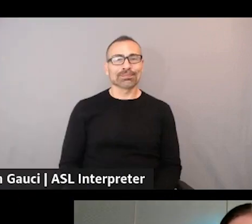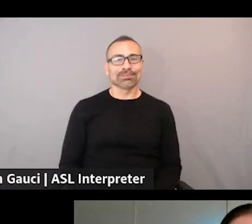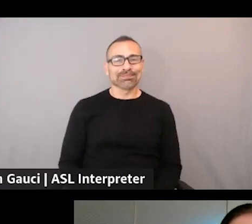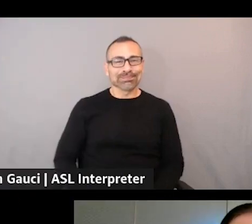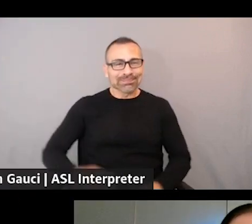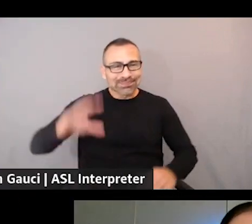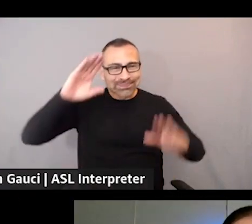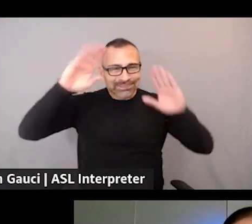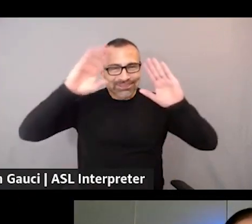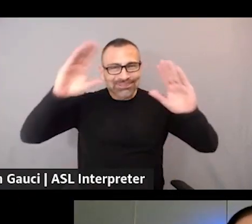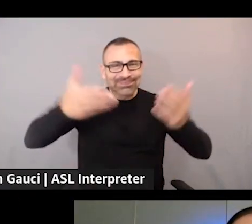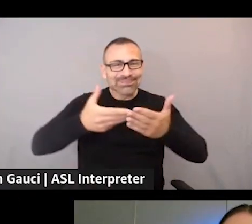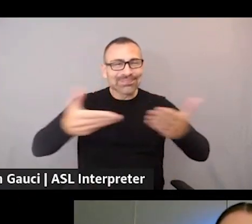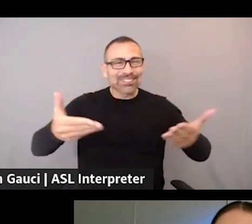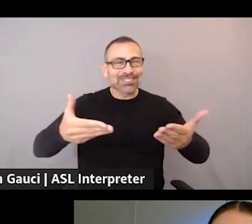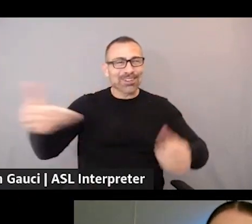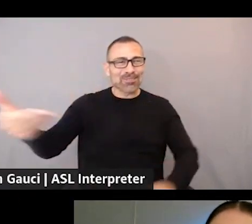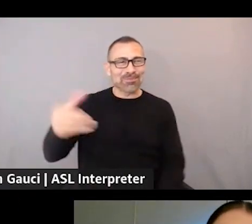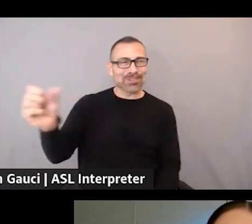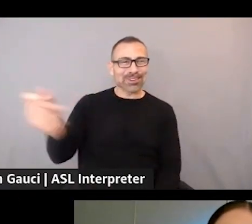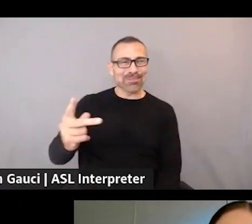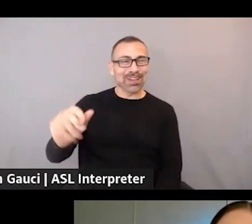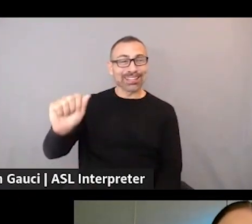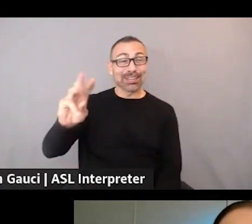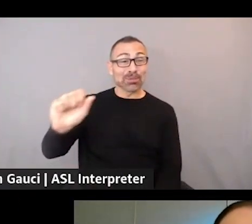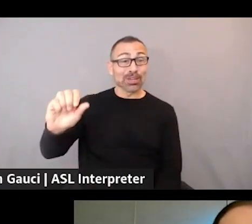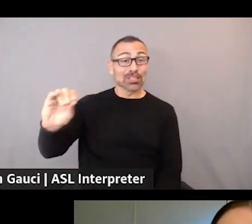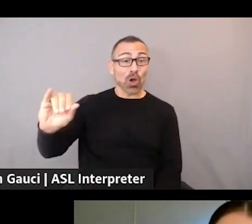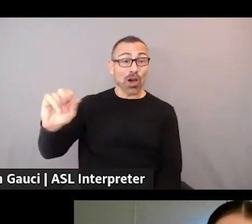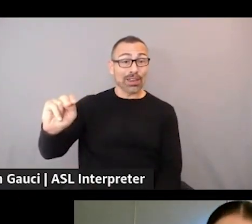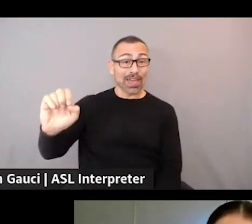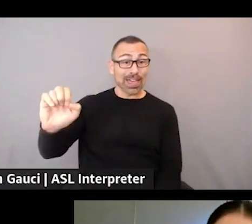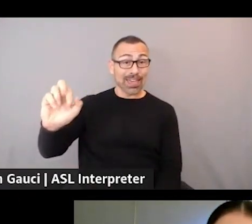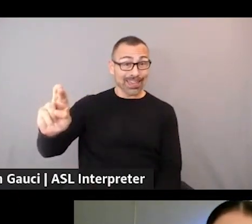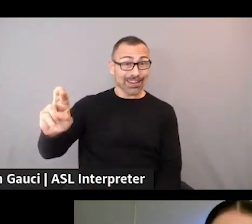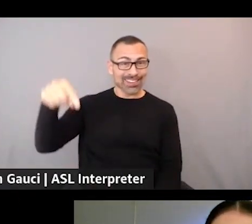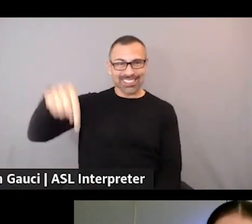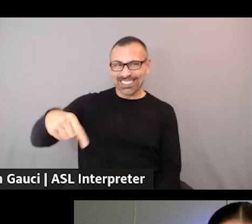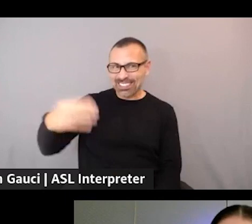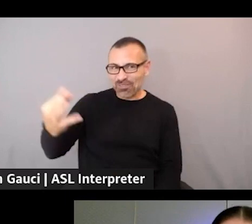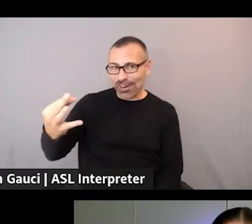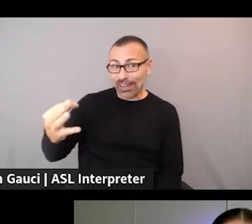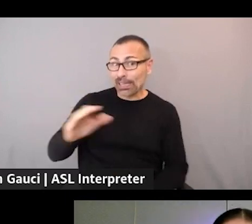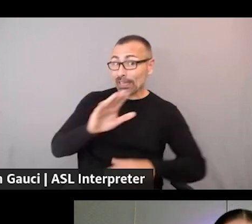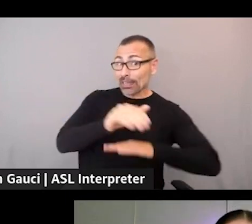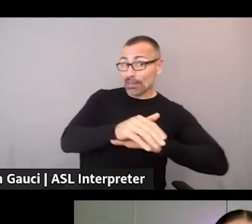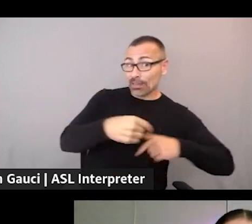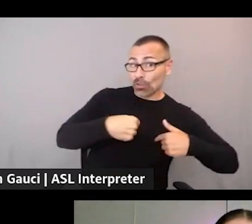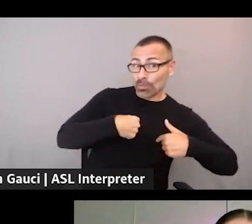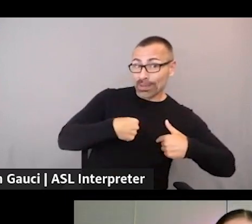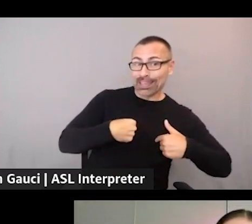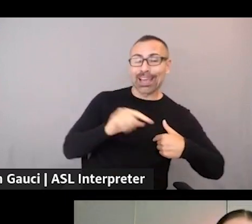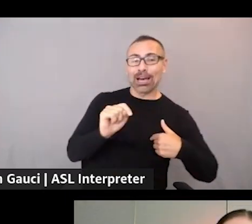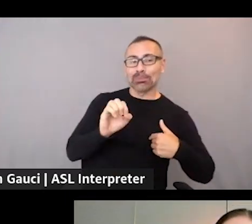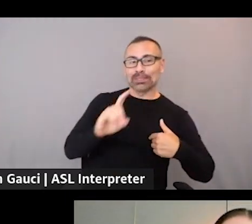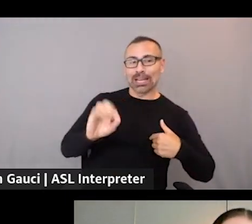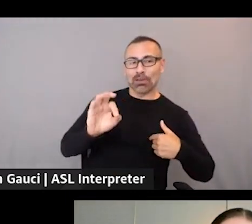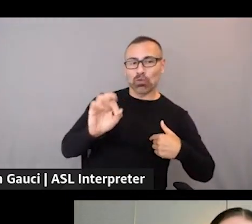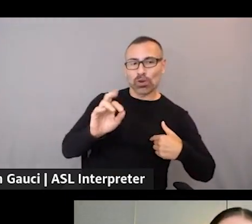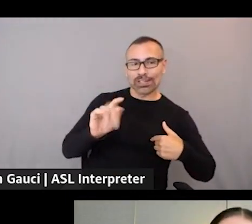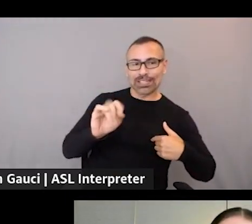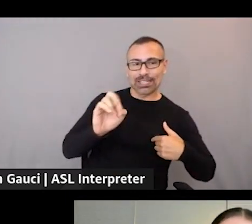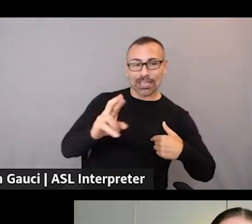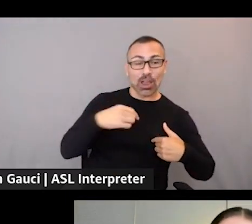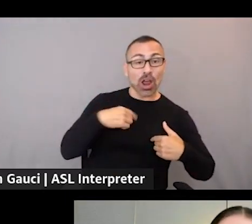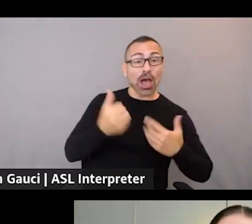Hey everybody, welcome back to AWS On Air. We're here on a Friday. It's evening for me. My name is Todd Fortier. I'm a Senior Solutions